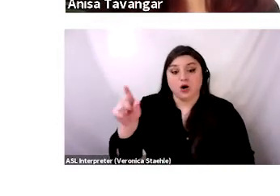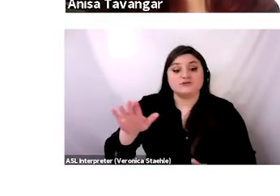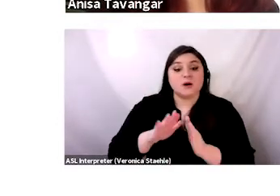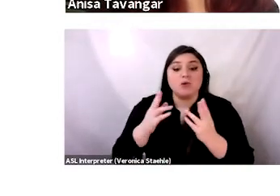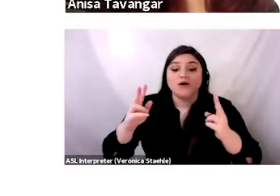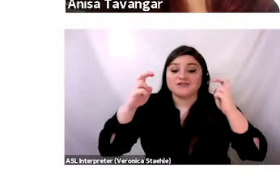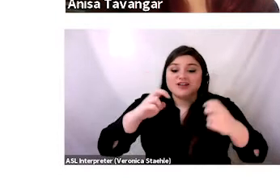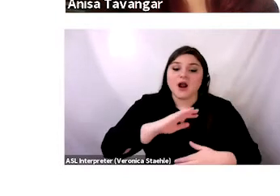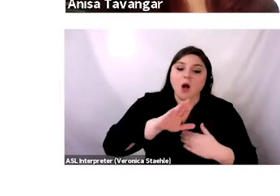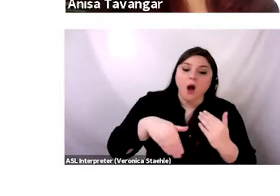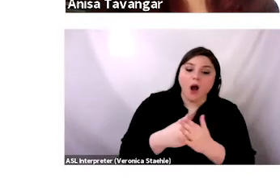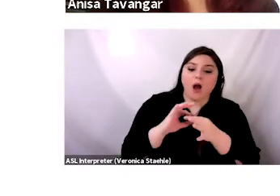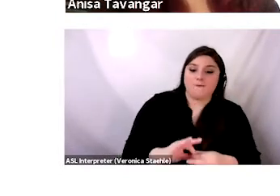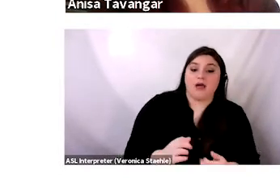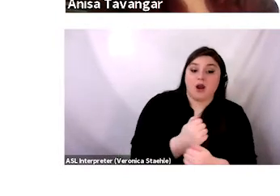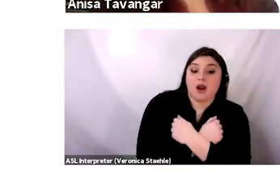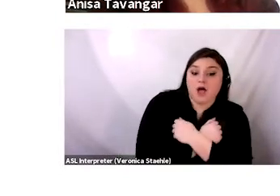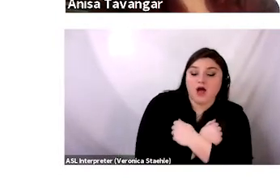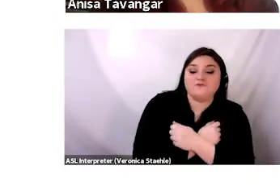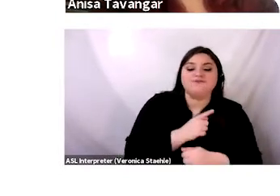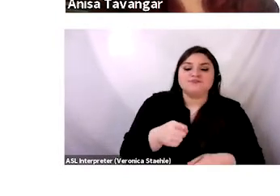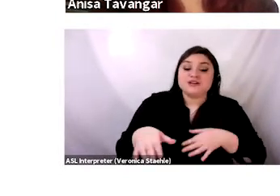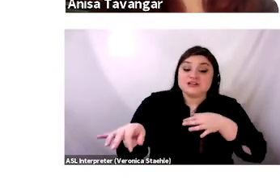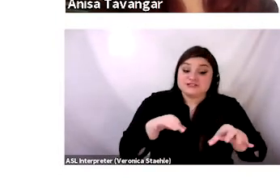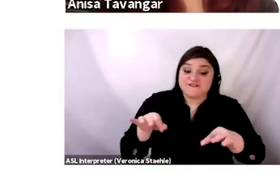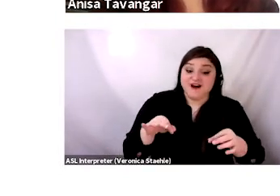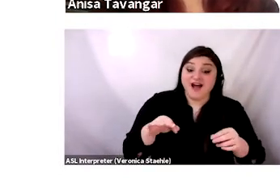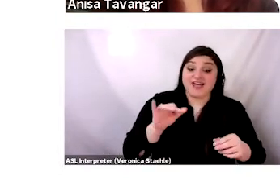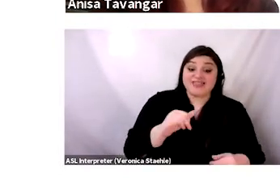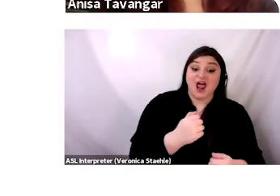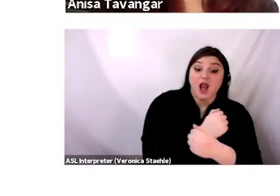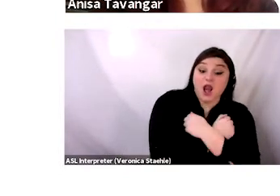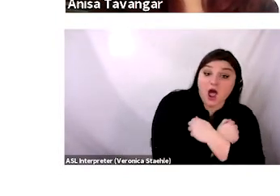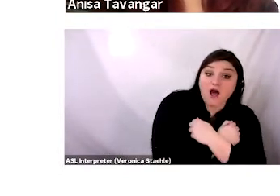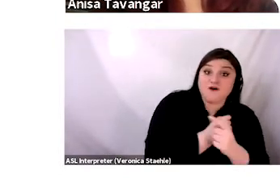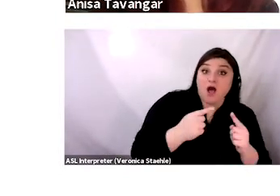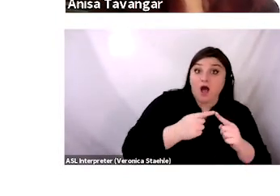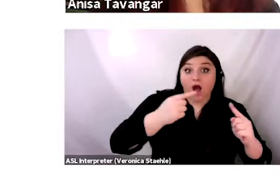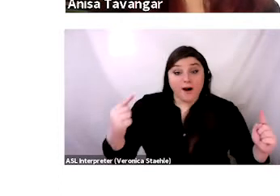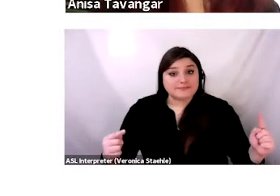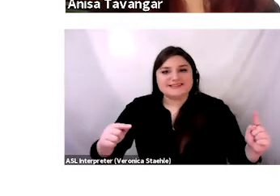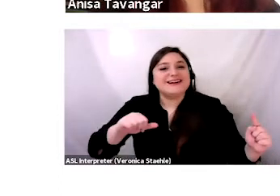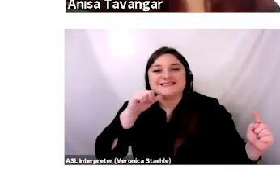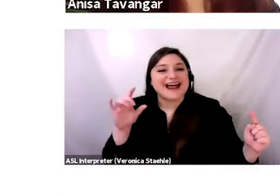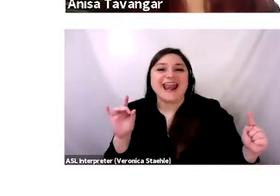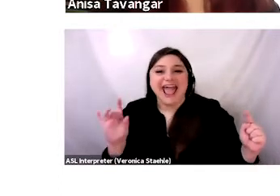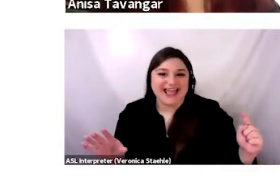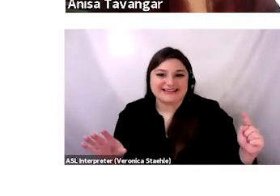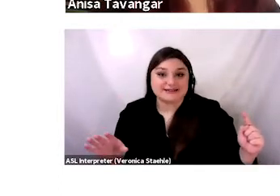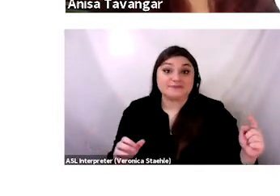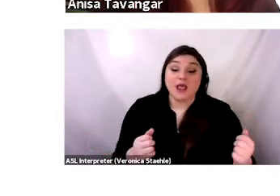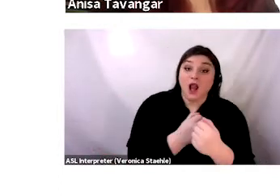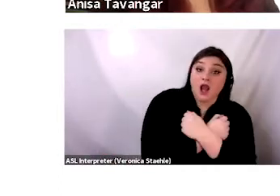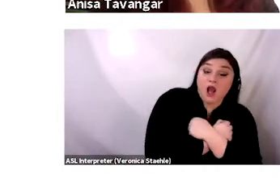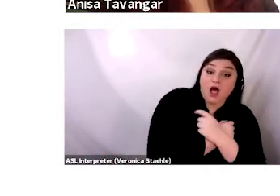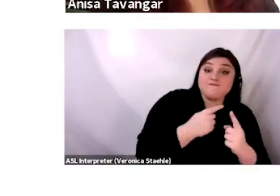that she defines the opposite of love, not as hate, but as greed. And so when we live in a culture of greed, we